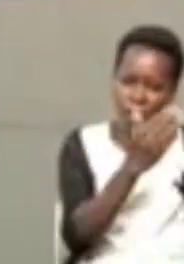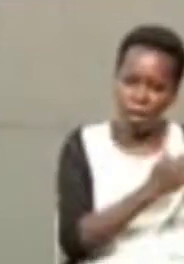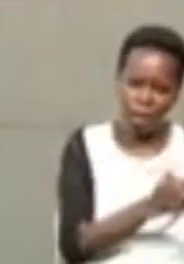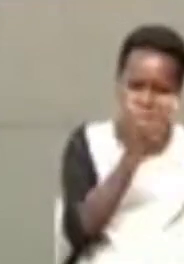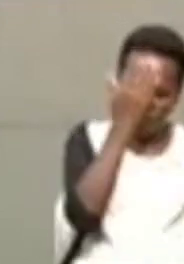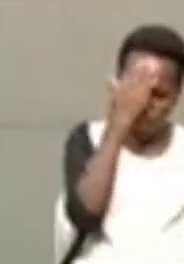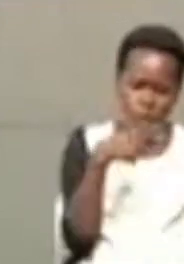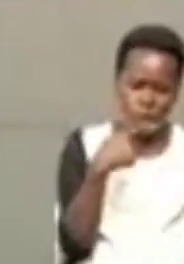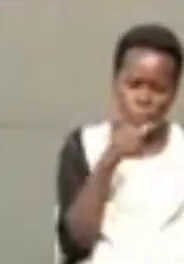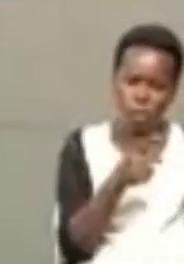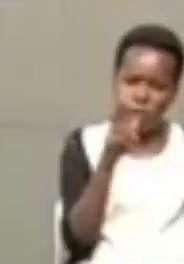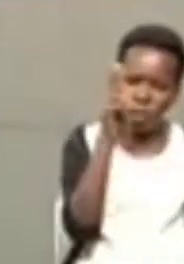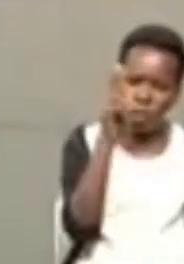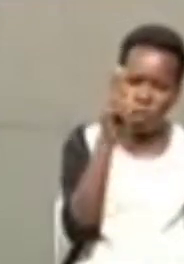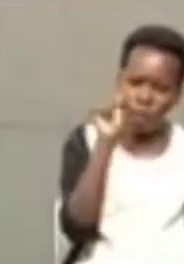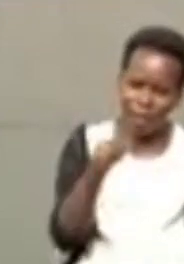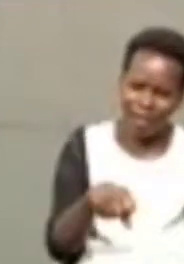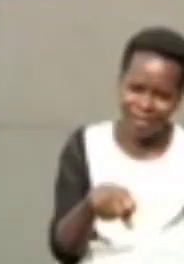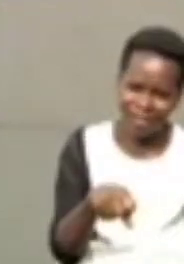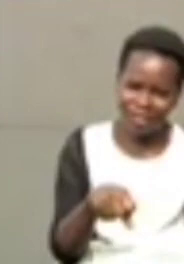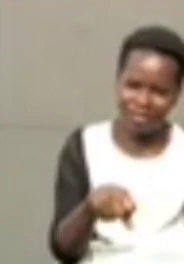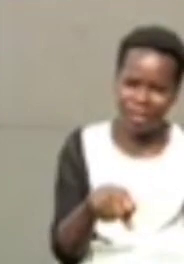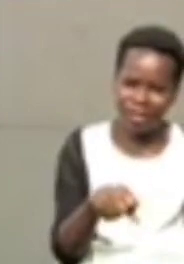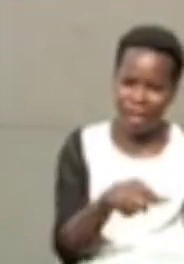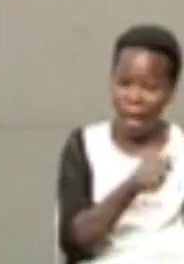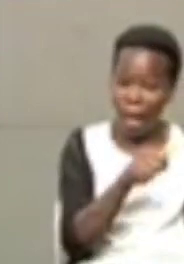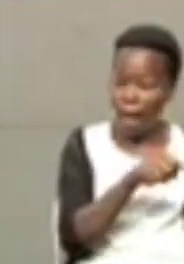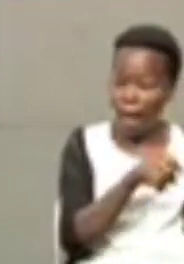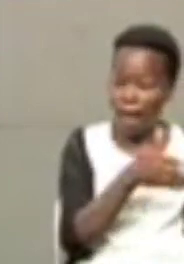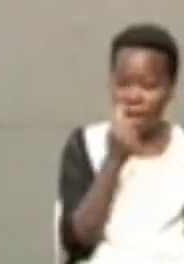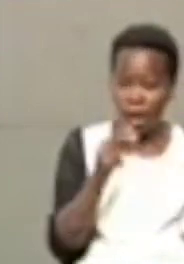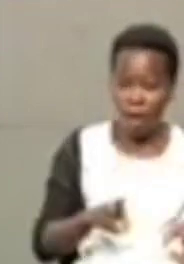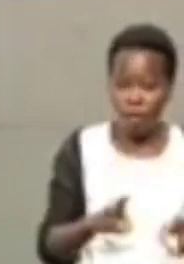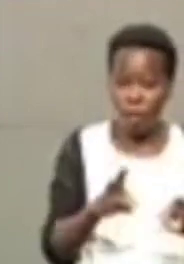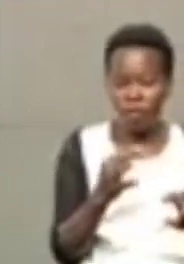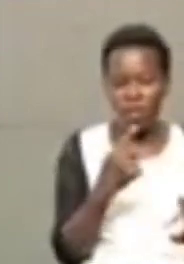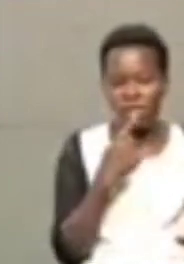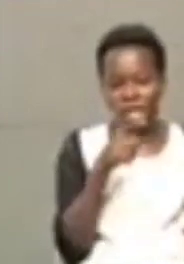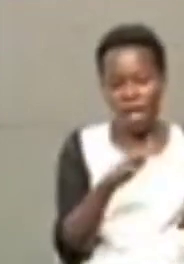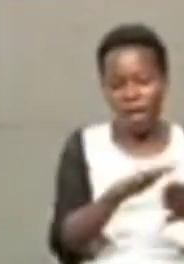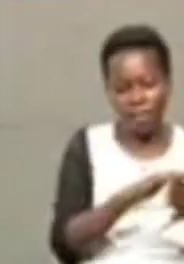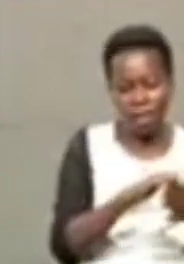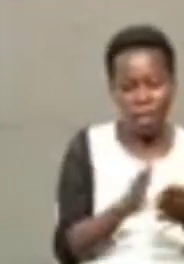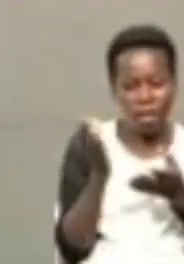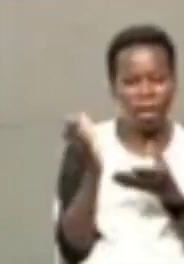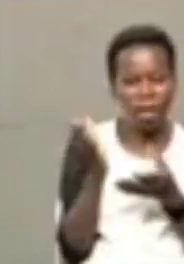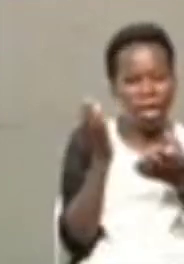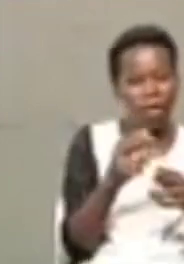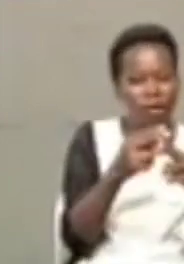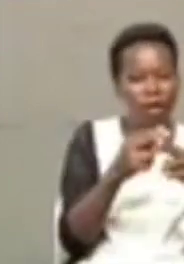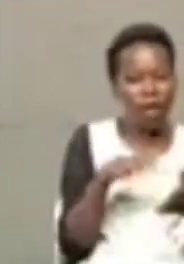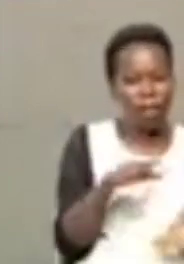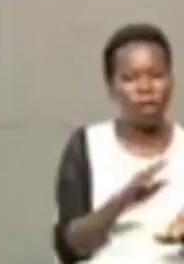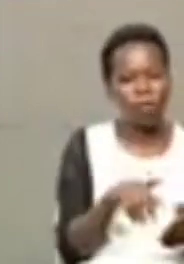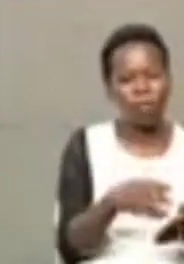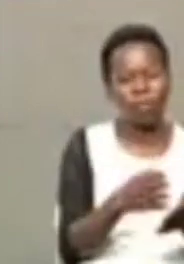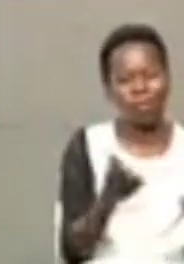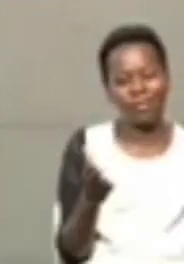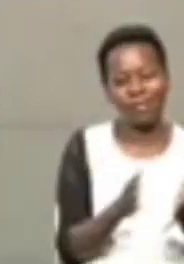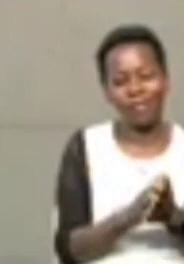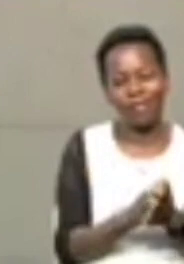who is qualifying and the proper modus operandi? Because if you're saying this business is heavily indebted, let's salvage